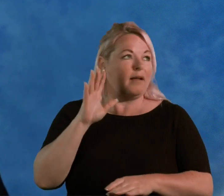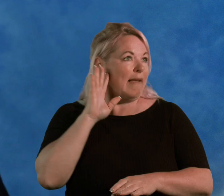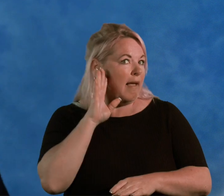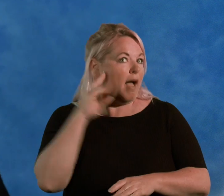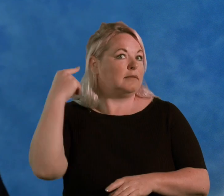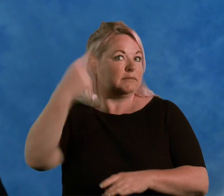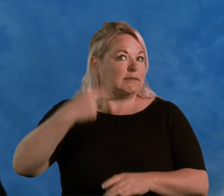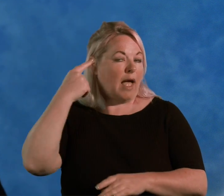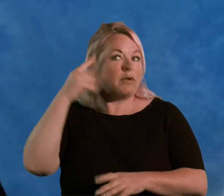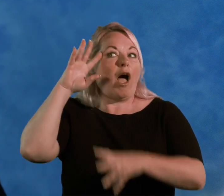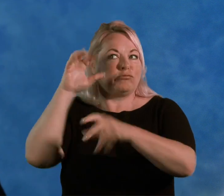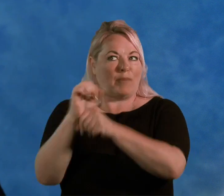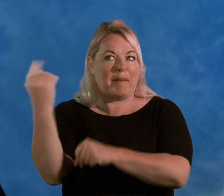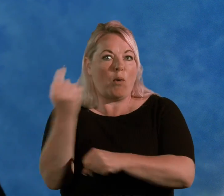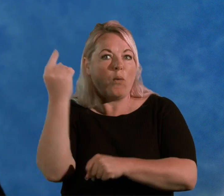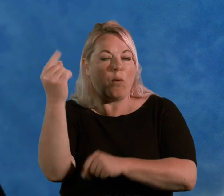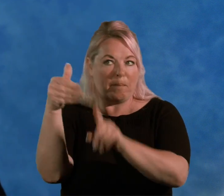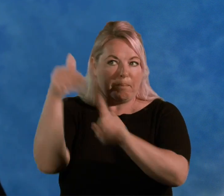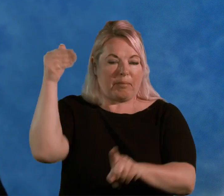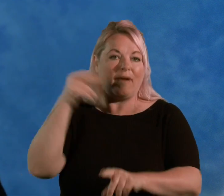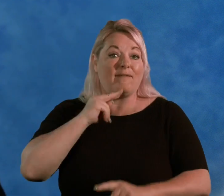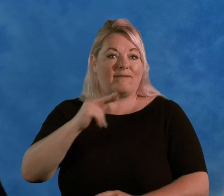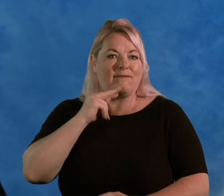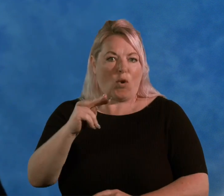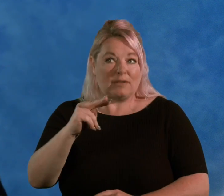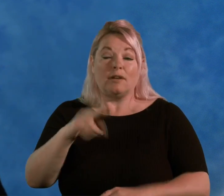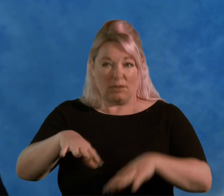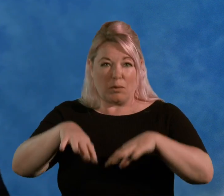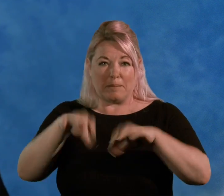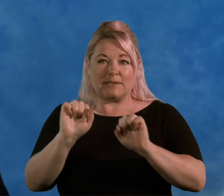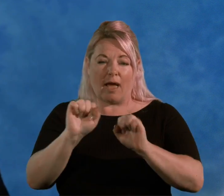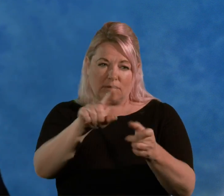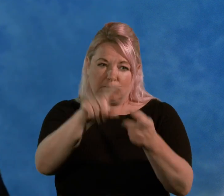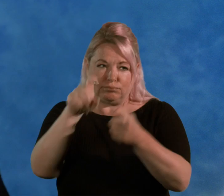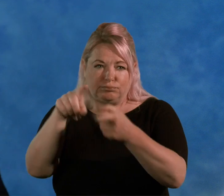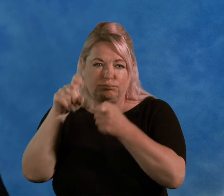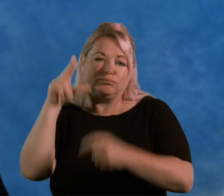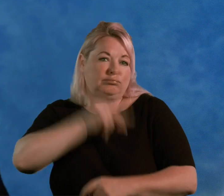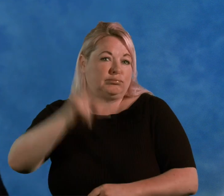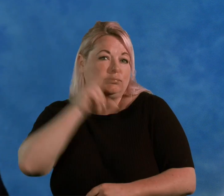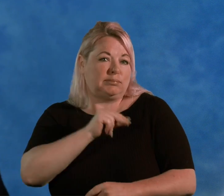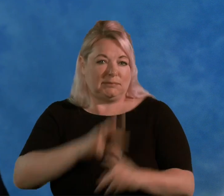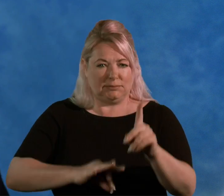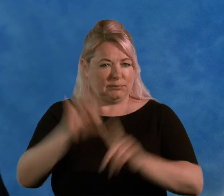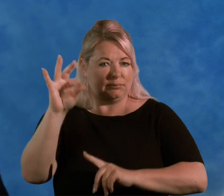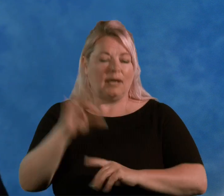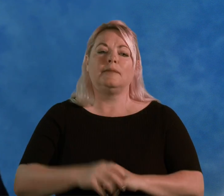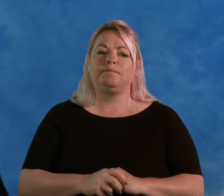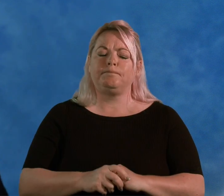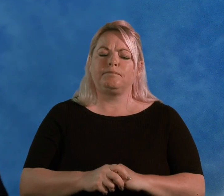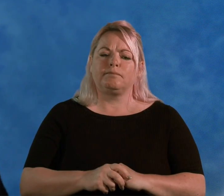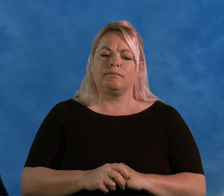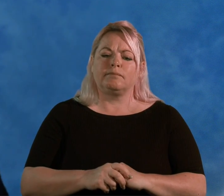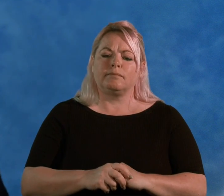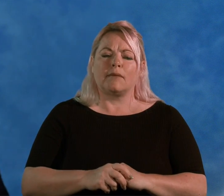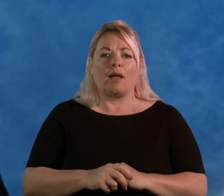I can remember who that person is. So I'm discerning speech so much better. And if you